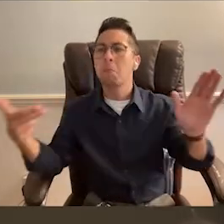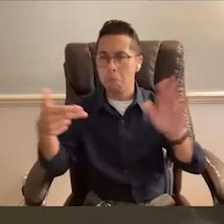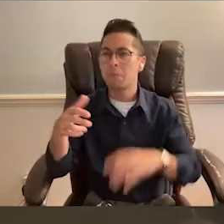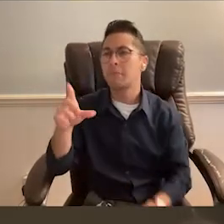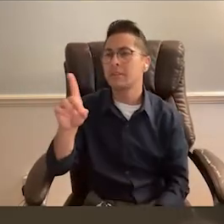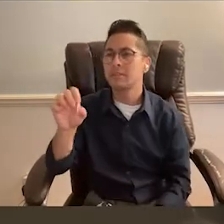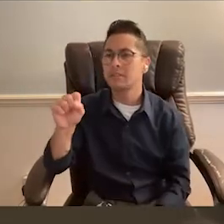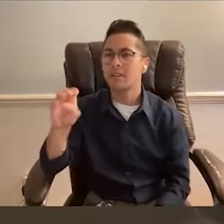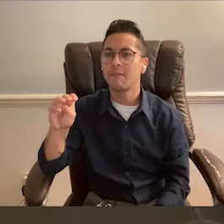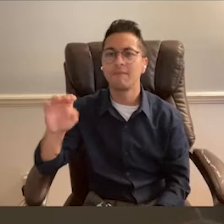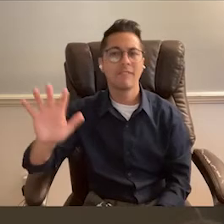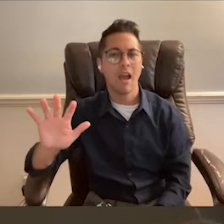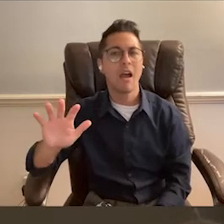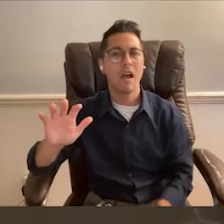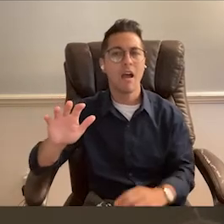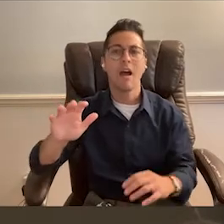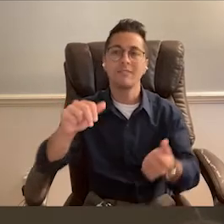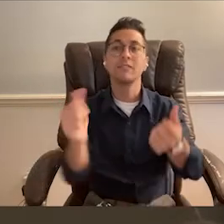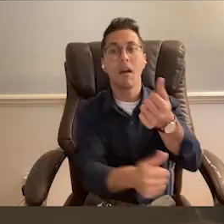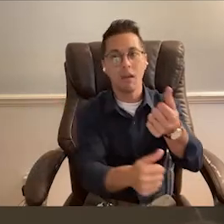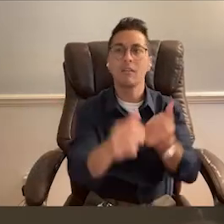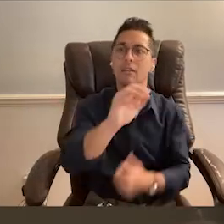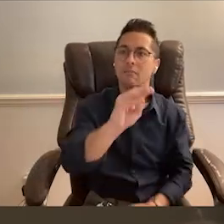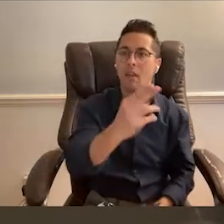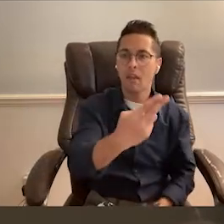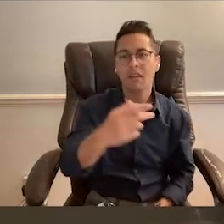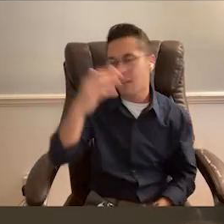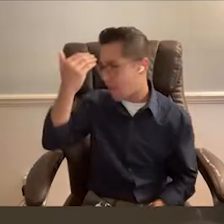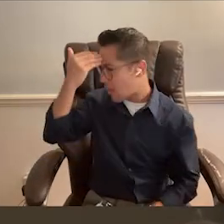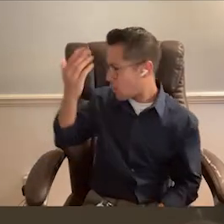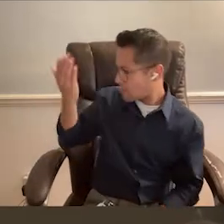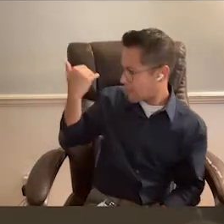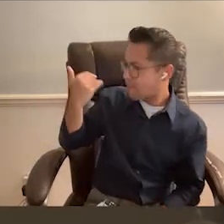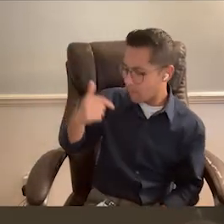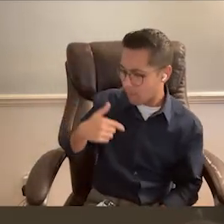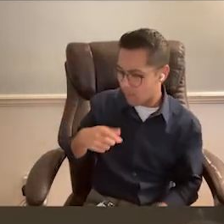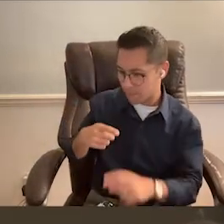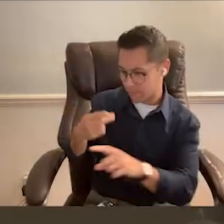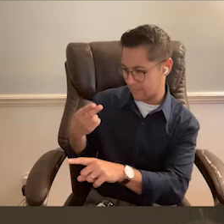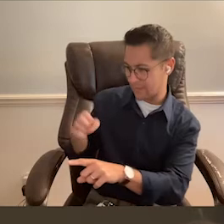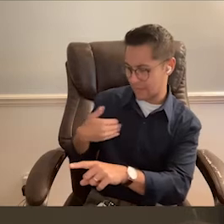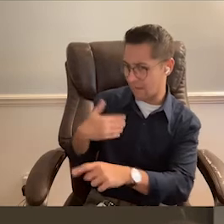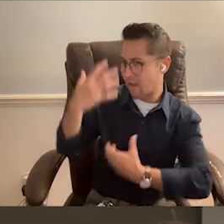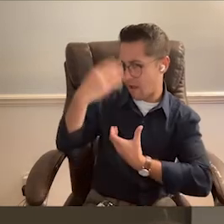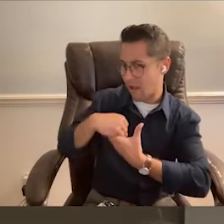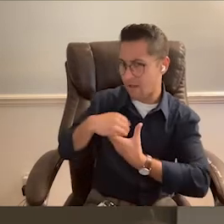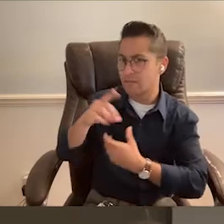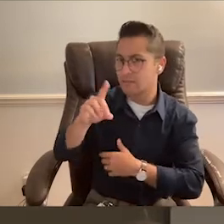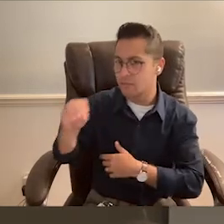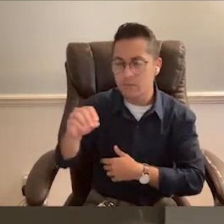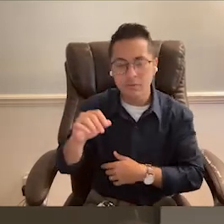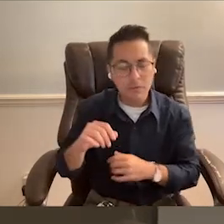and we see our kids and we lump it under the DSM-5 under mental health. Yeah. Yeah, because I